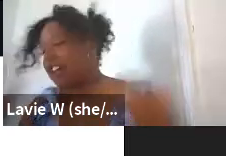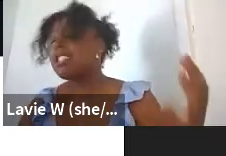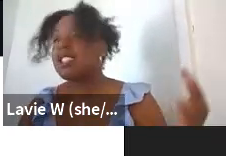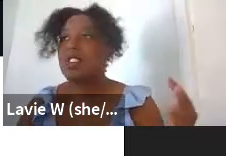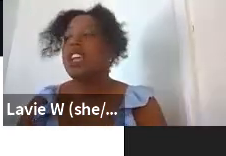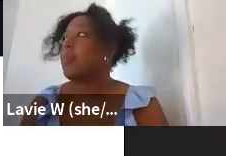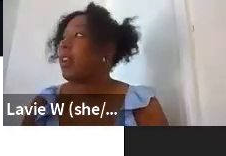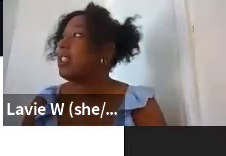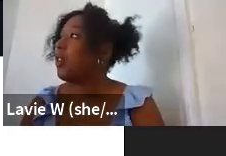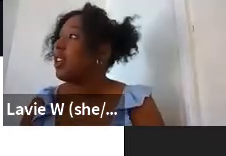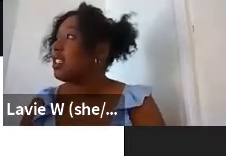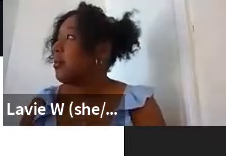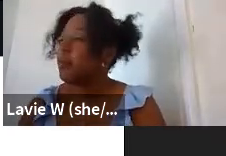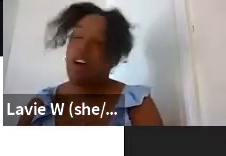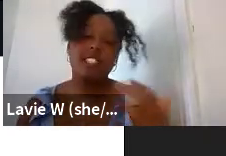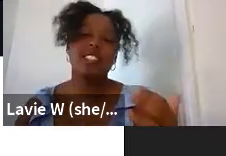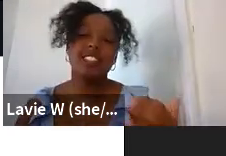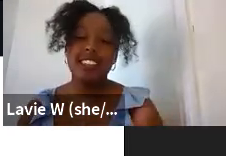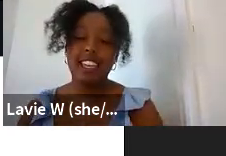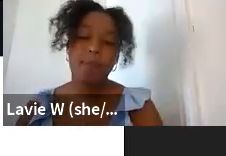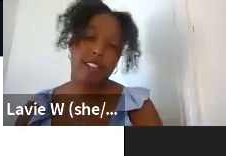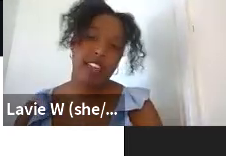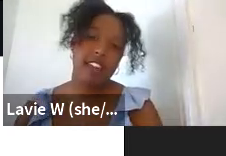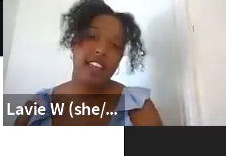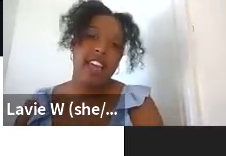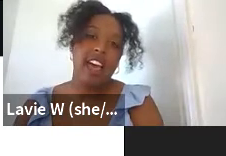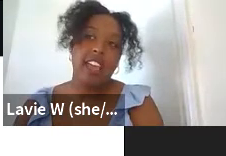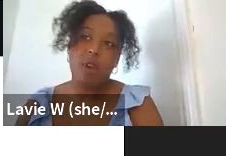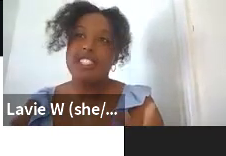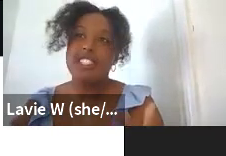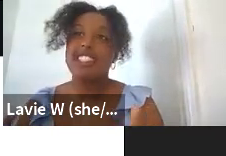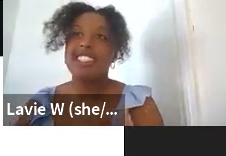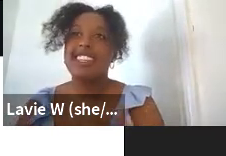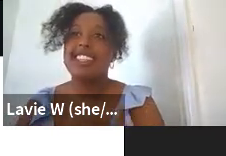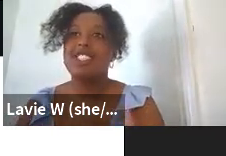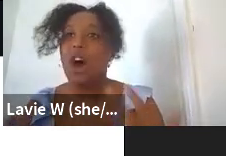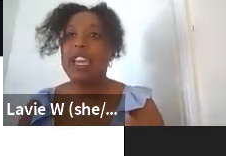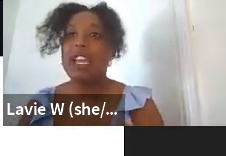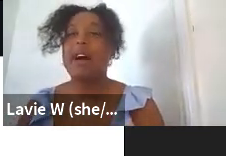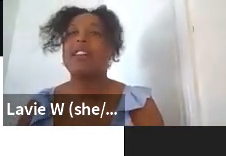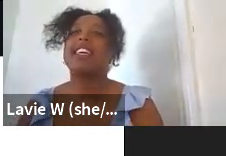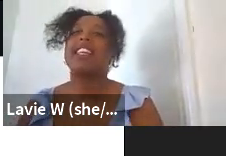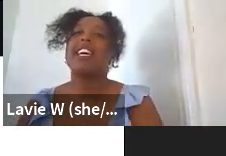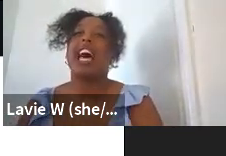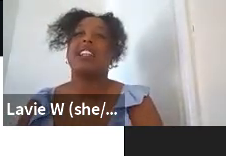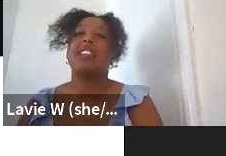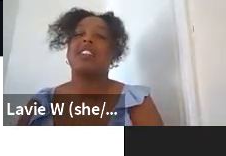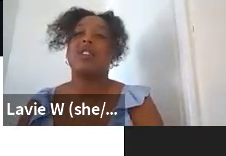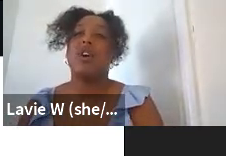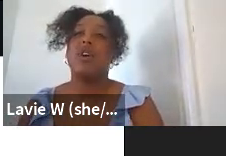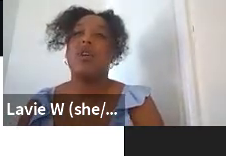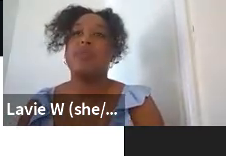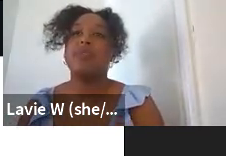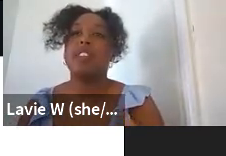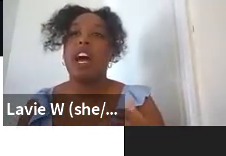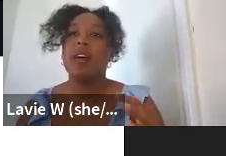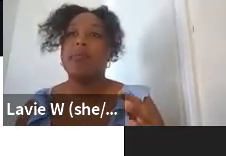am constantly talking about anti-racism. I'm constantly thinking about it. I am constantly talking about it. And so